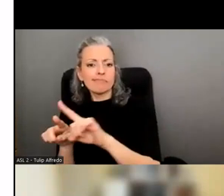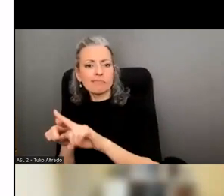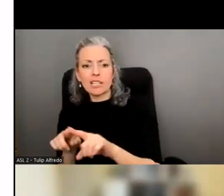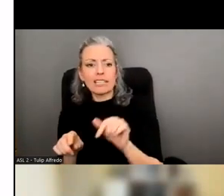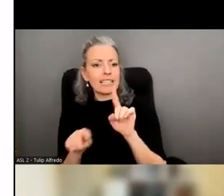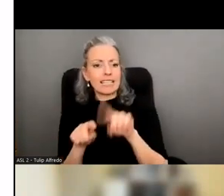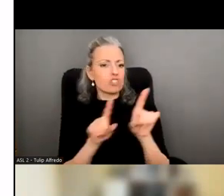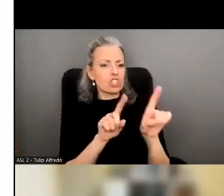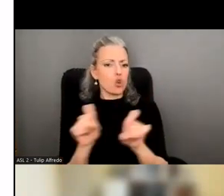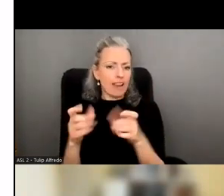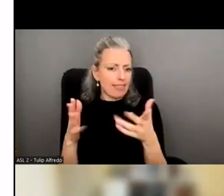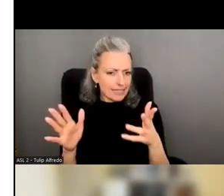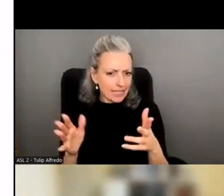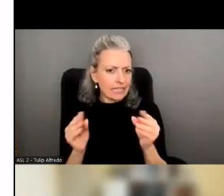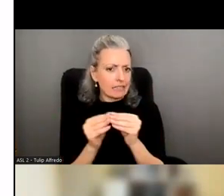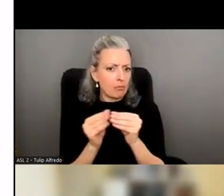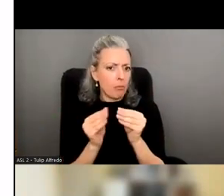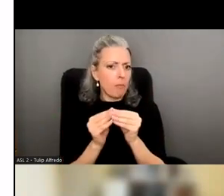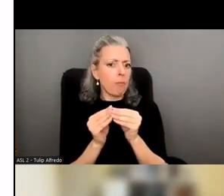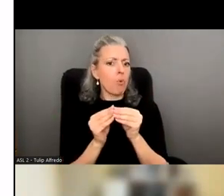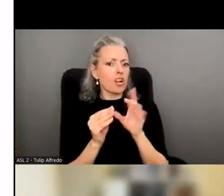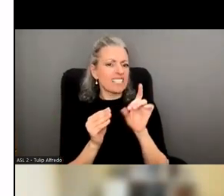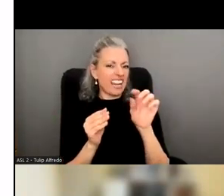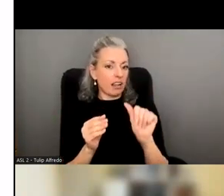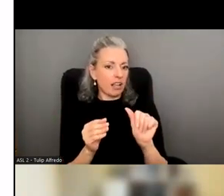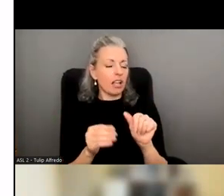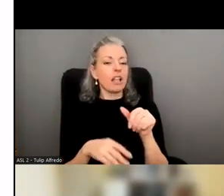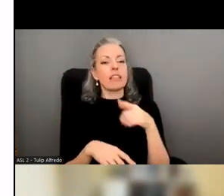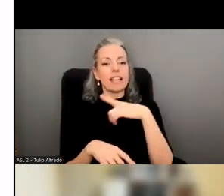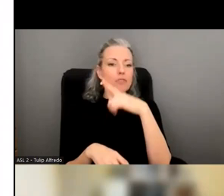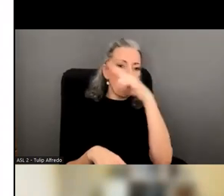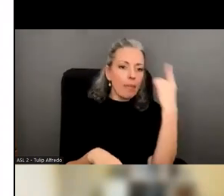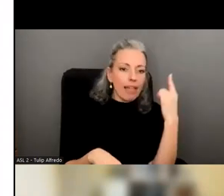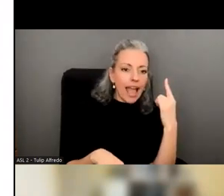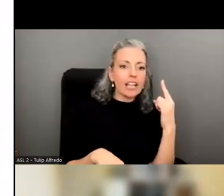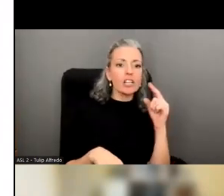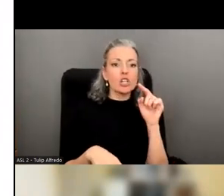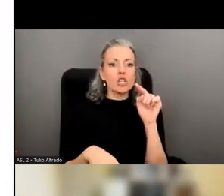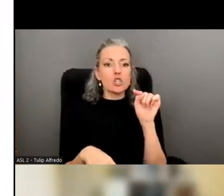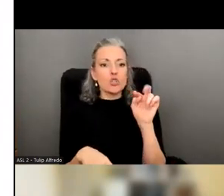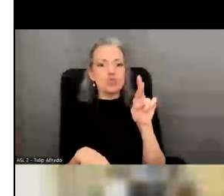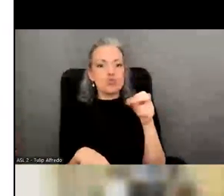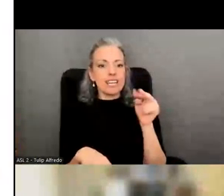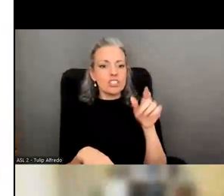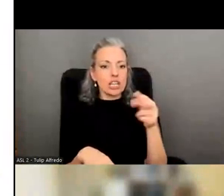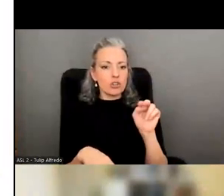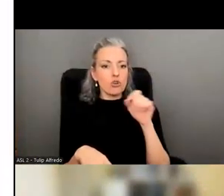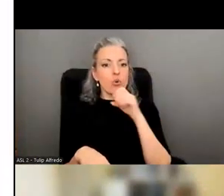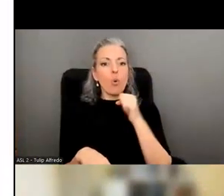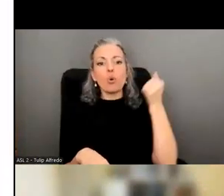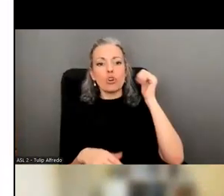survey data. So example here would be Black transgender older adults, can also include income, low income participants as